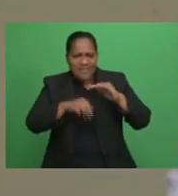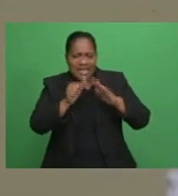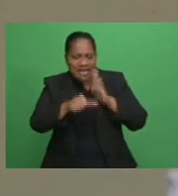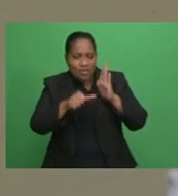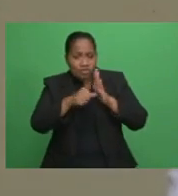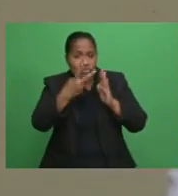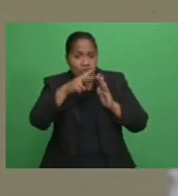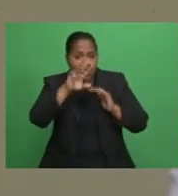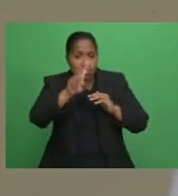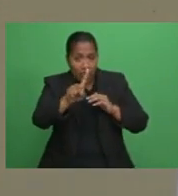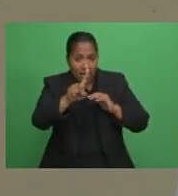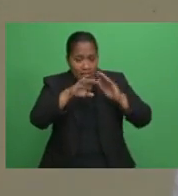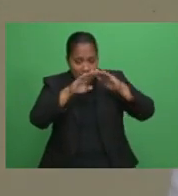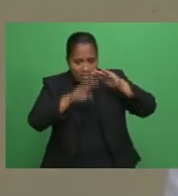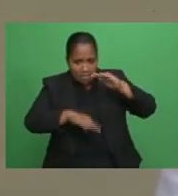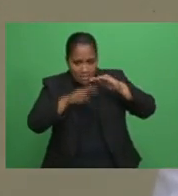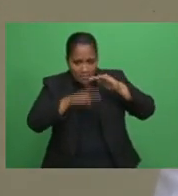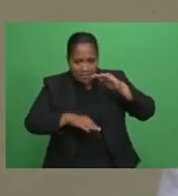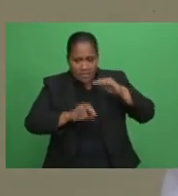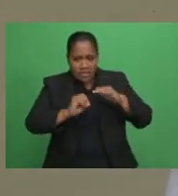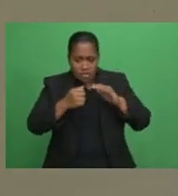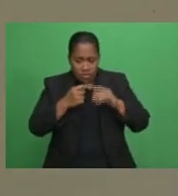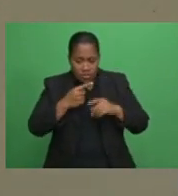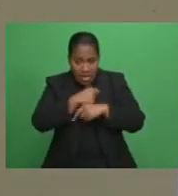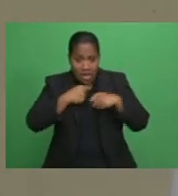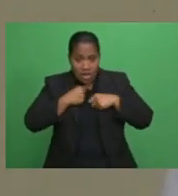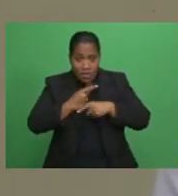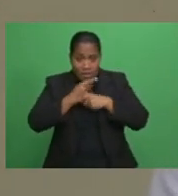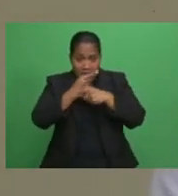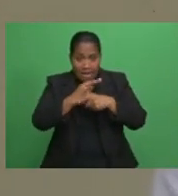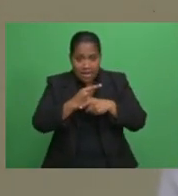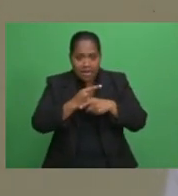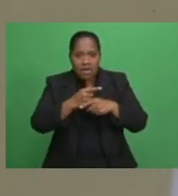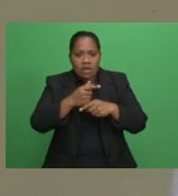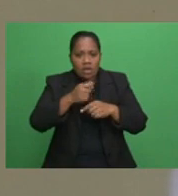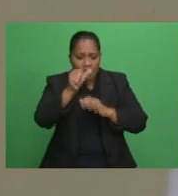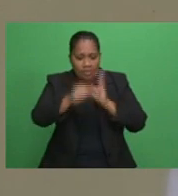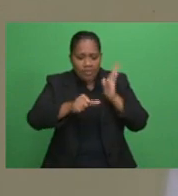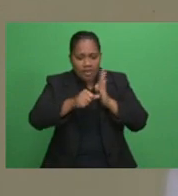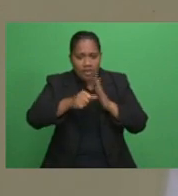down to 18. So anybody who is under 18,